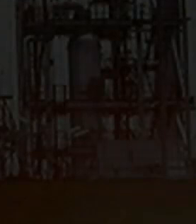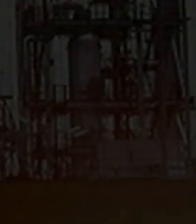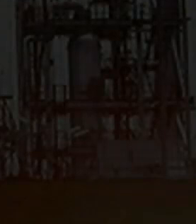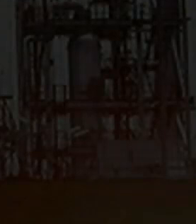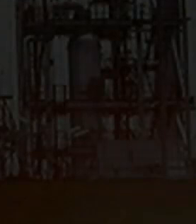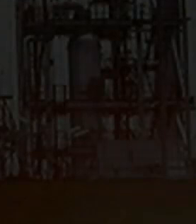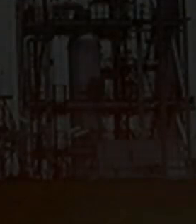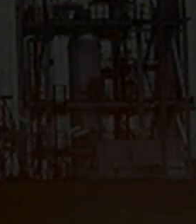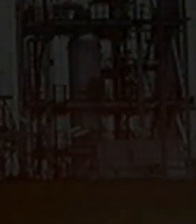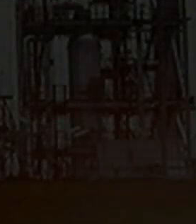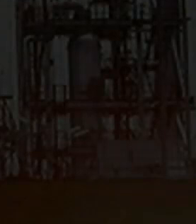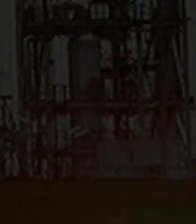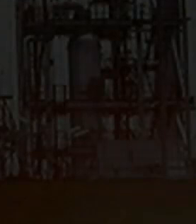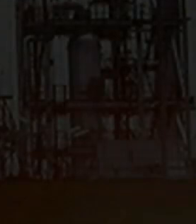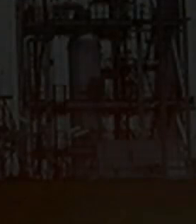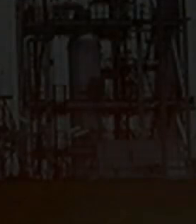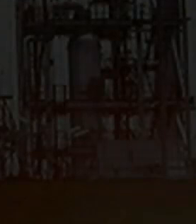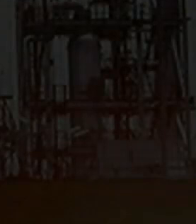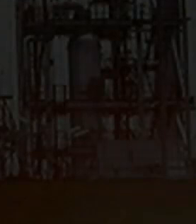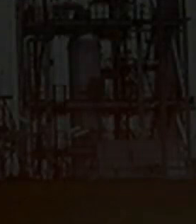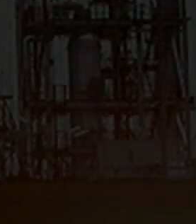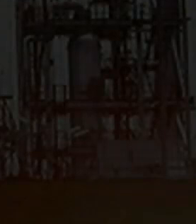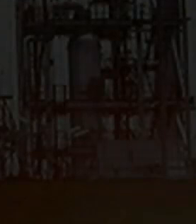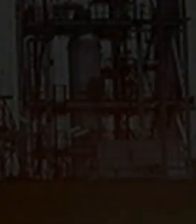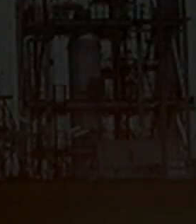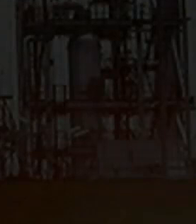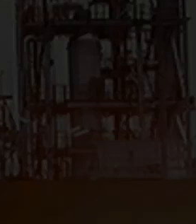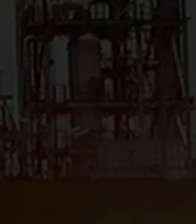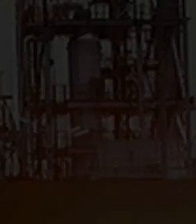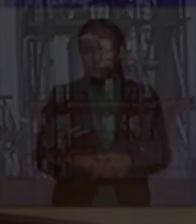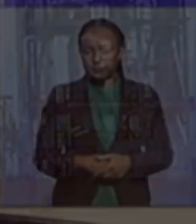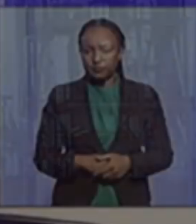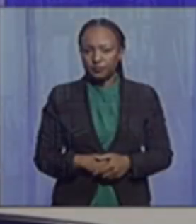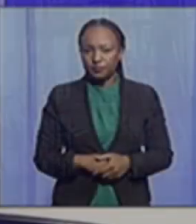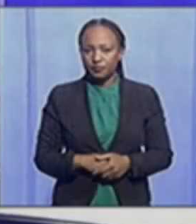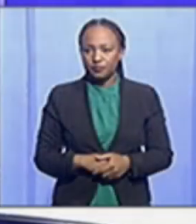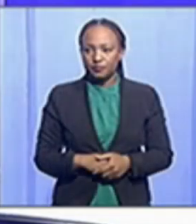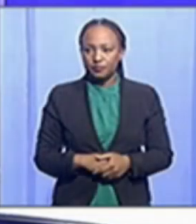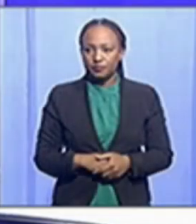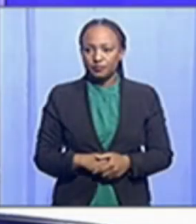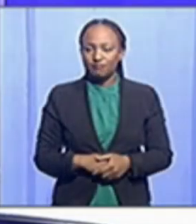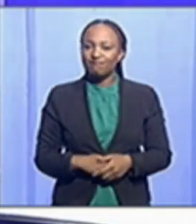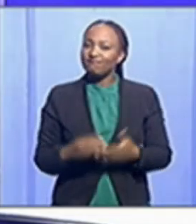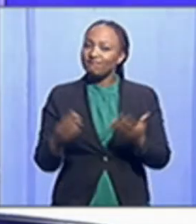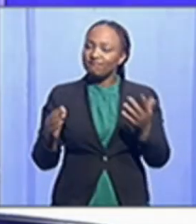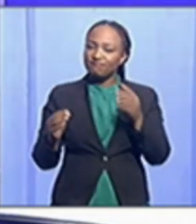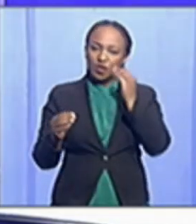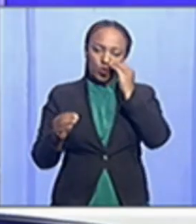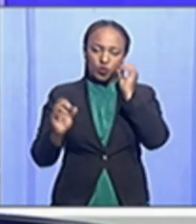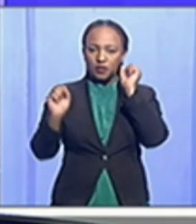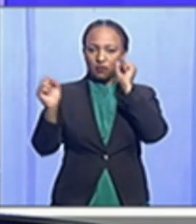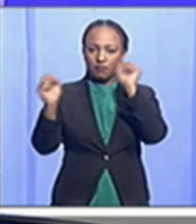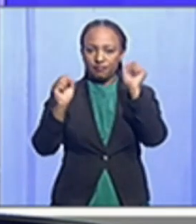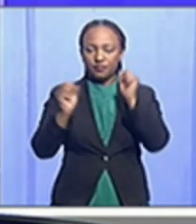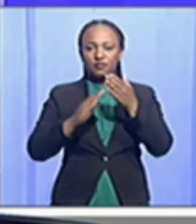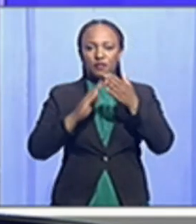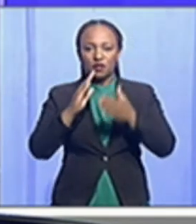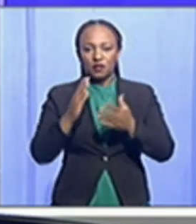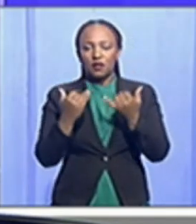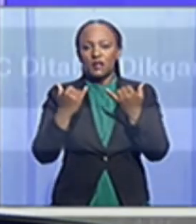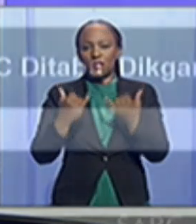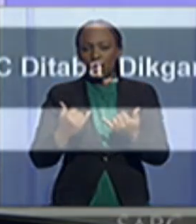Theko ka moka ya dirashwa e fokotše ntle fela le ya oli e tala. Bešung tema ya rena e fela fa go pelang go ditaba tša rena di